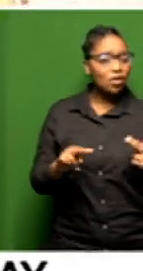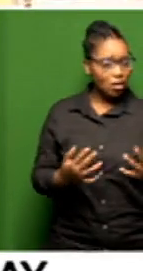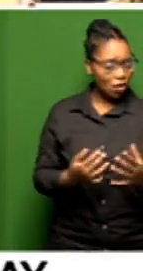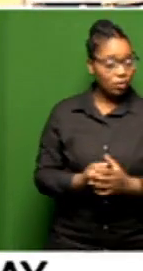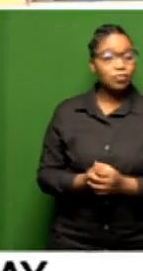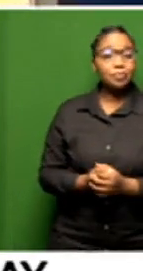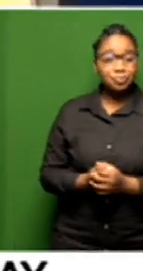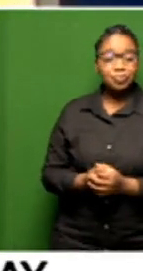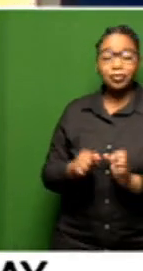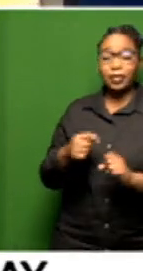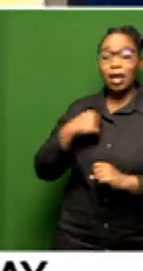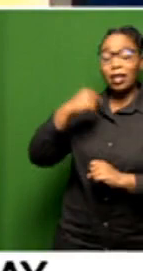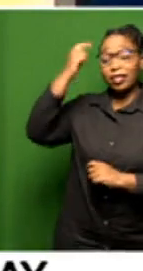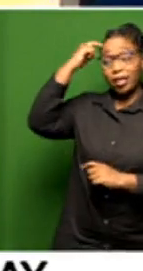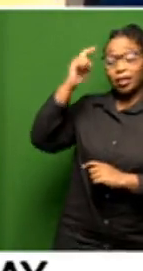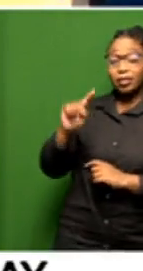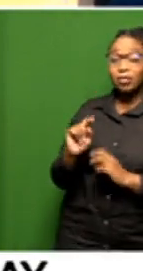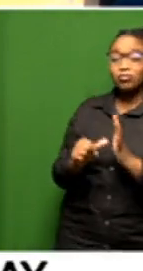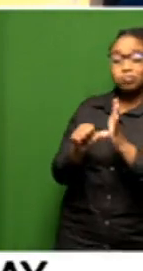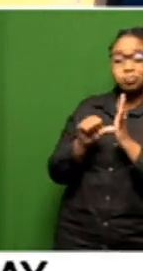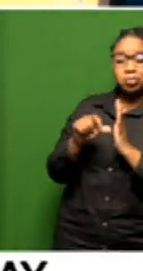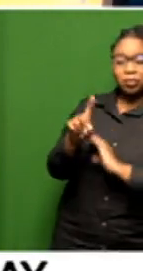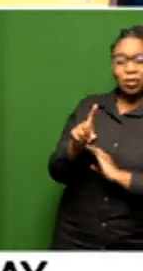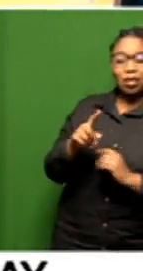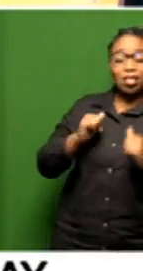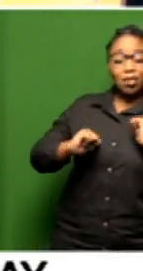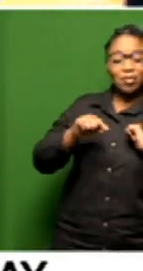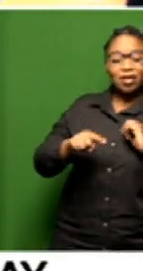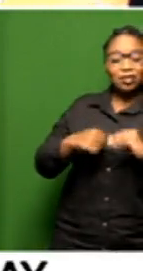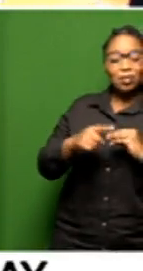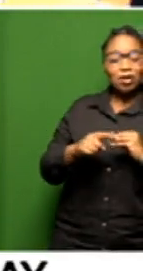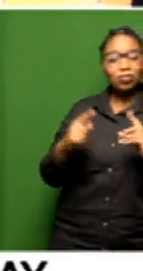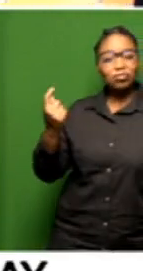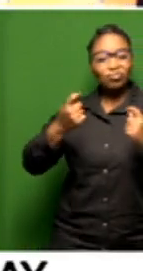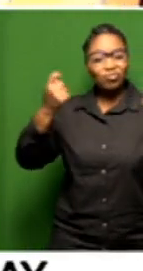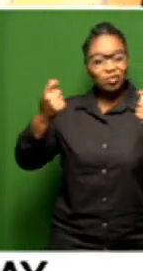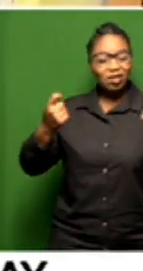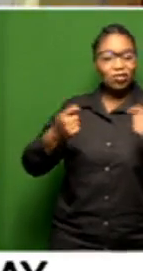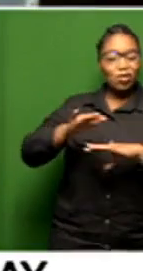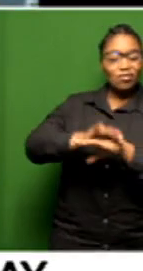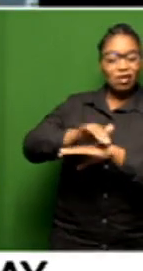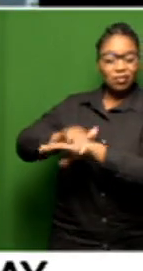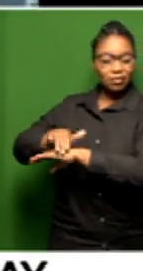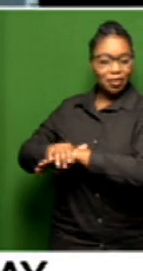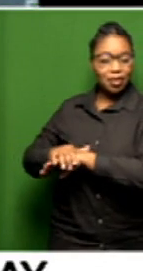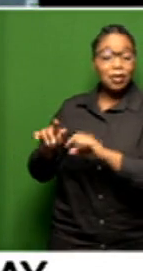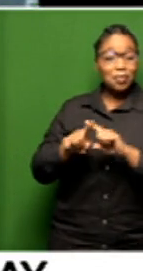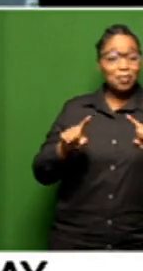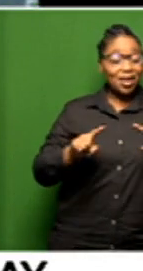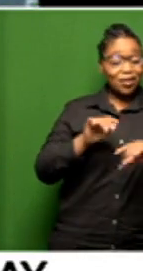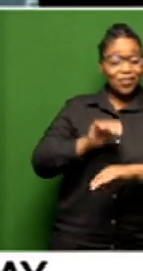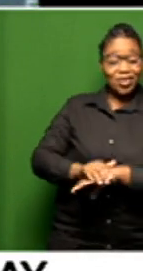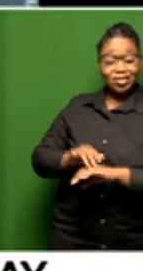Well, I think first and foremost, the play is about the celebration of friendship. But this simple